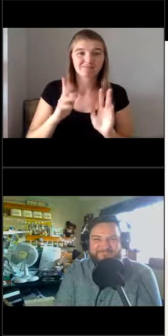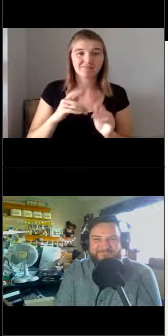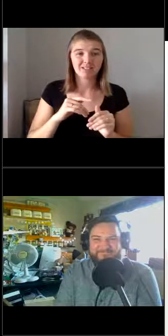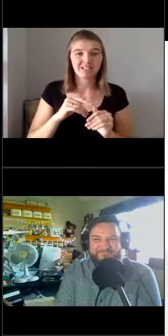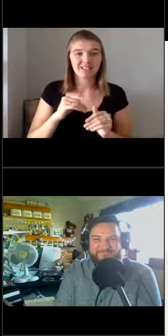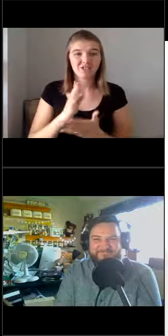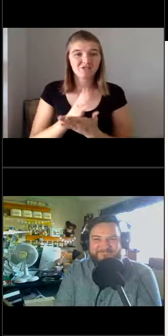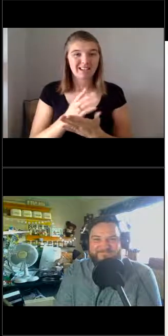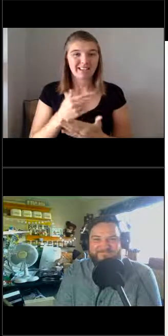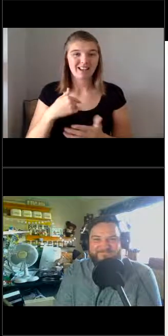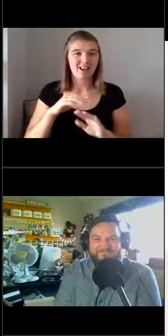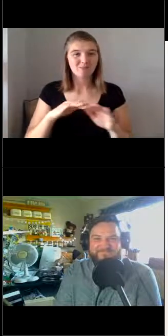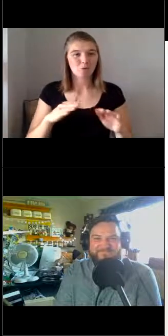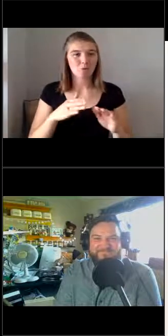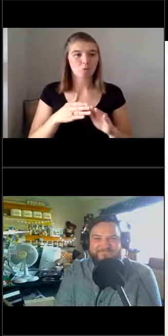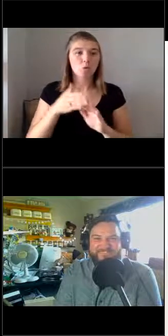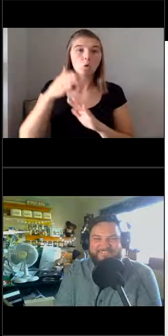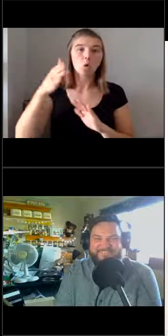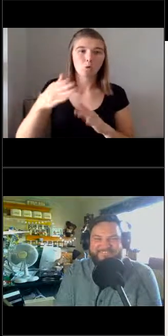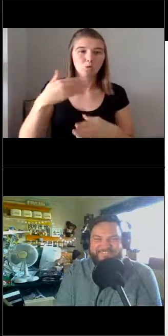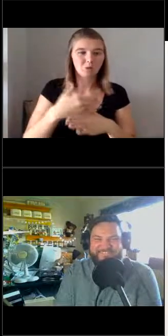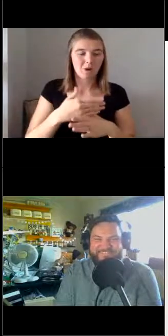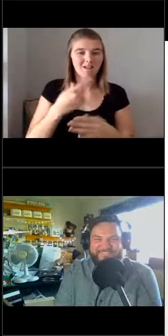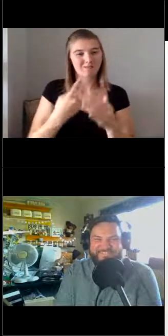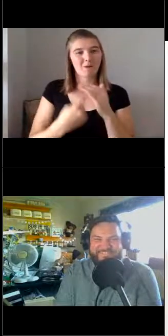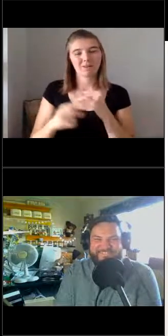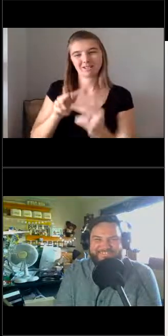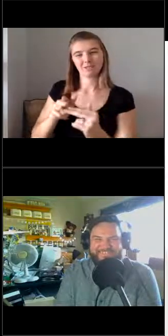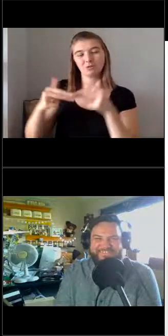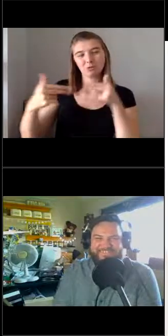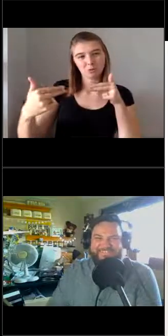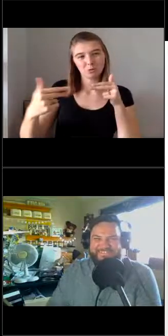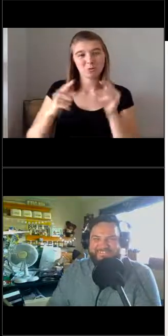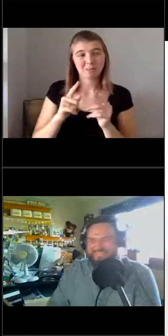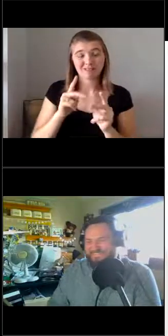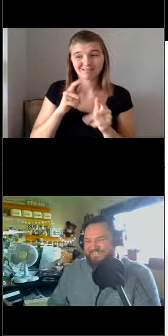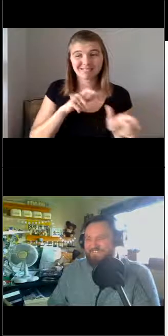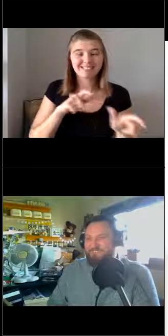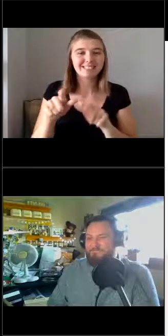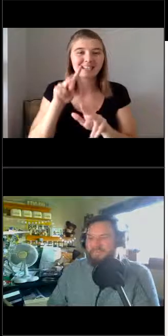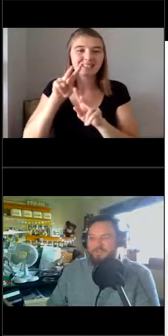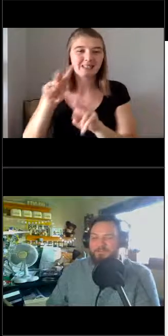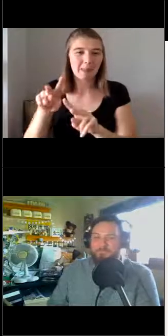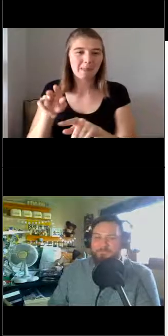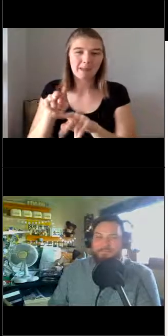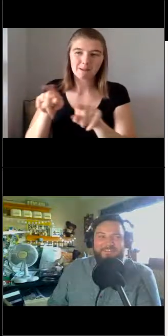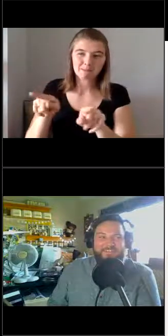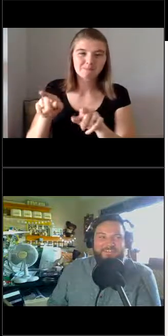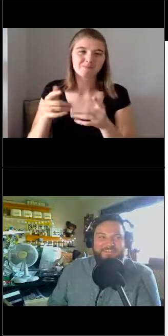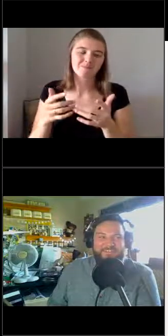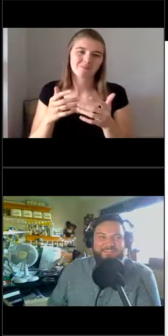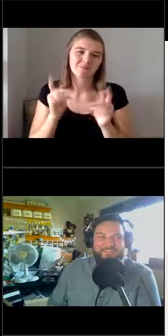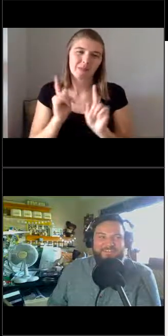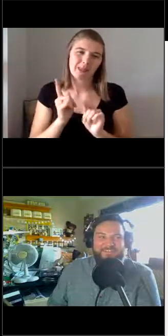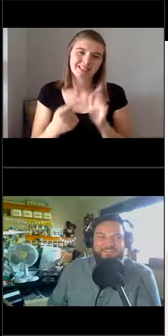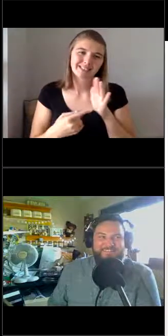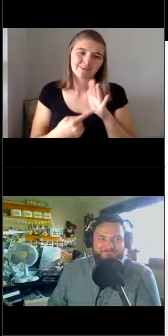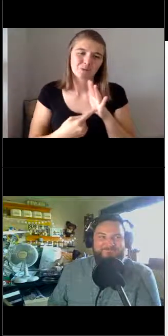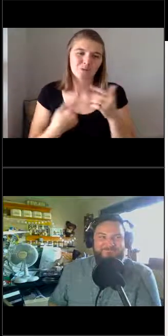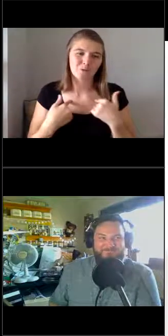to work. And yeah, so I see them quite a lot. So yeah, so that's it worked out really